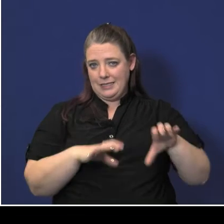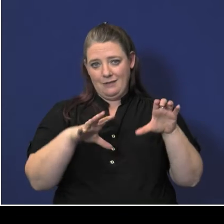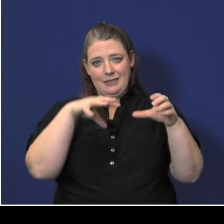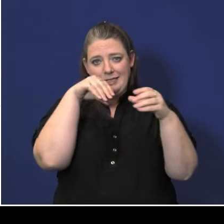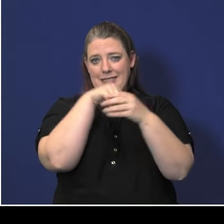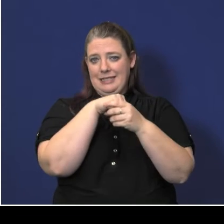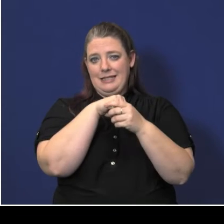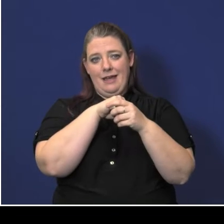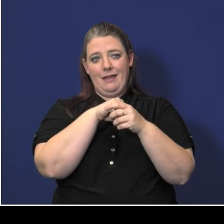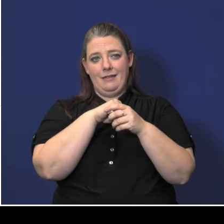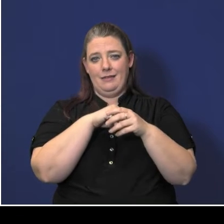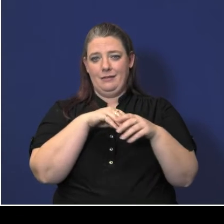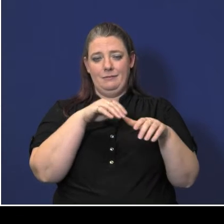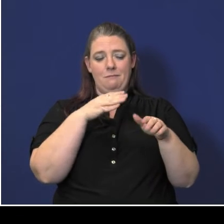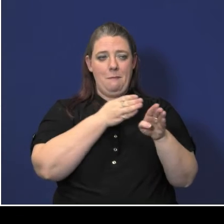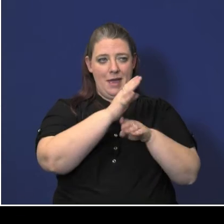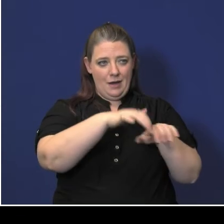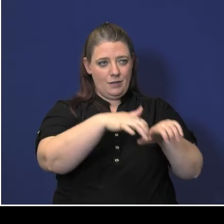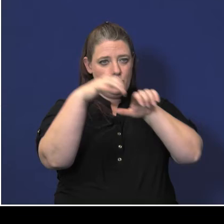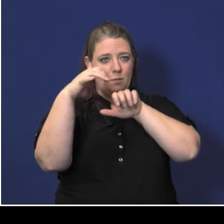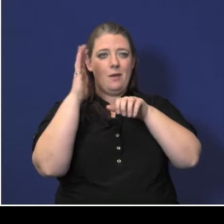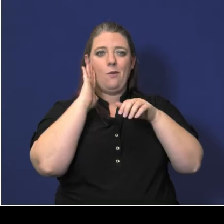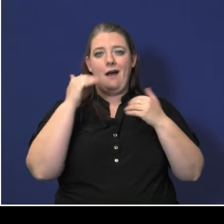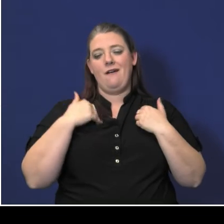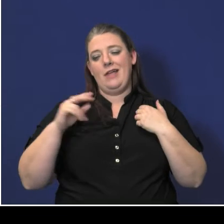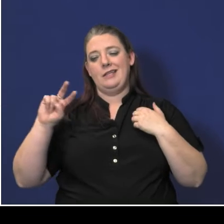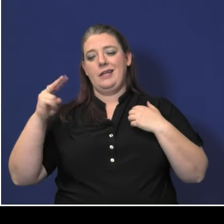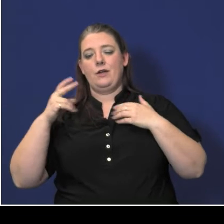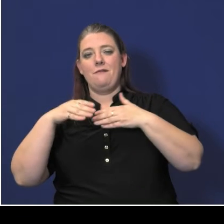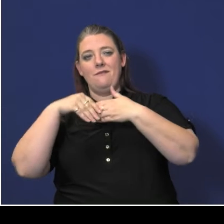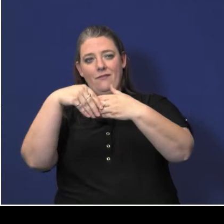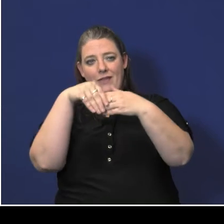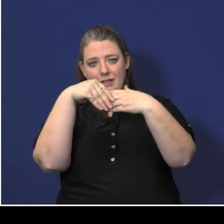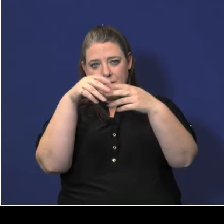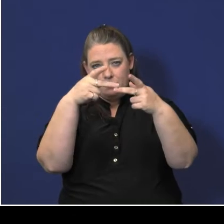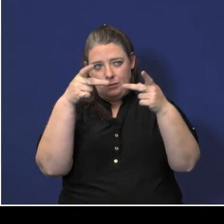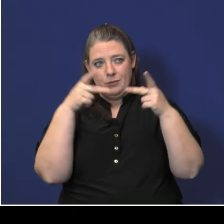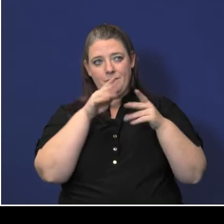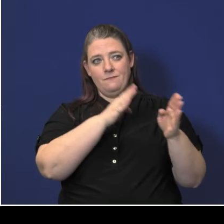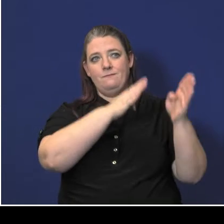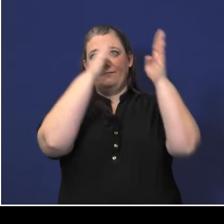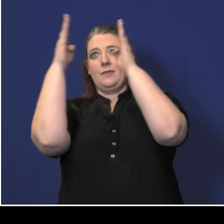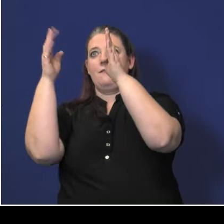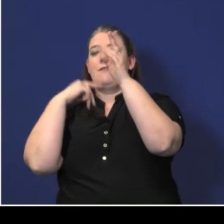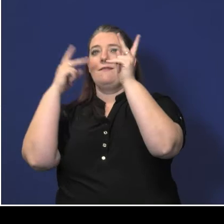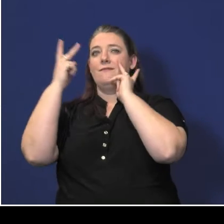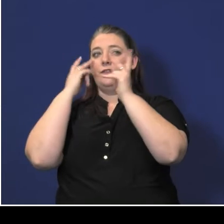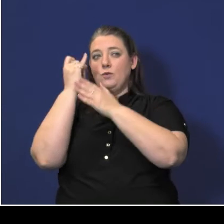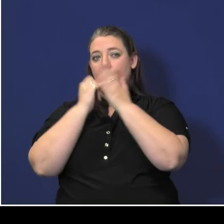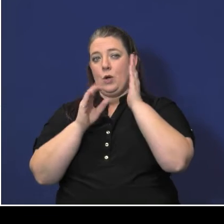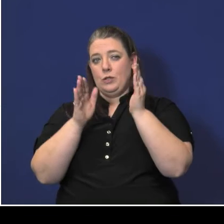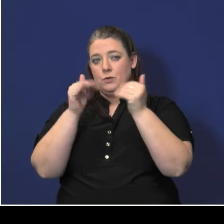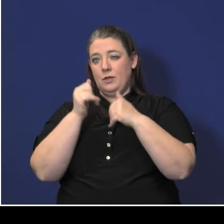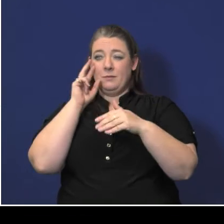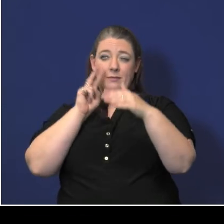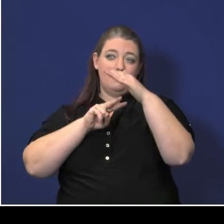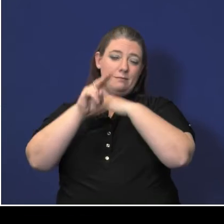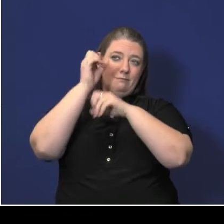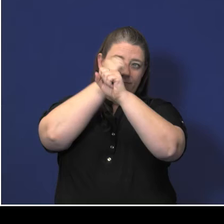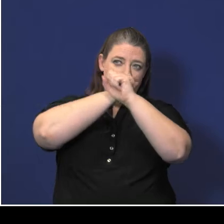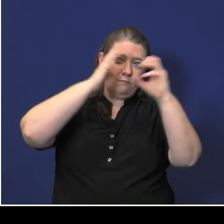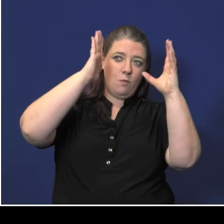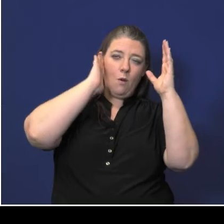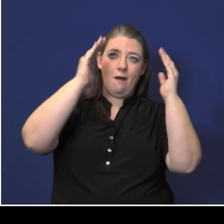main auditorium and serves as one of those secondary flexible spaces. And then we have the visual arts room, which we envision having some